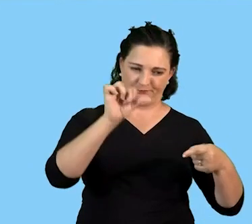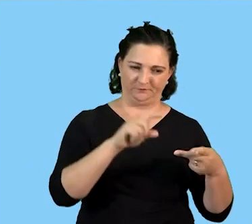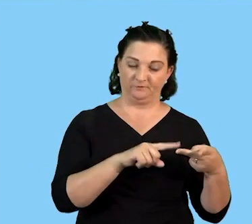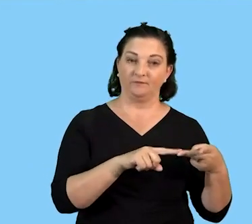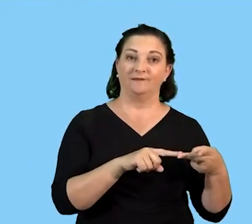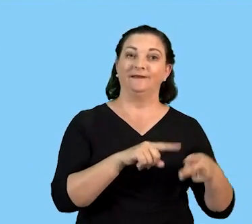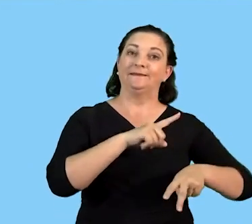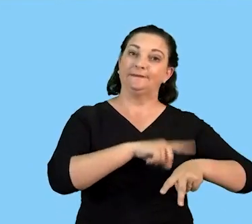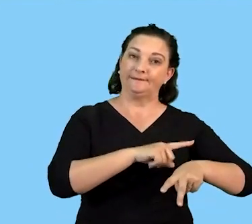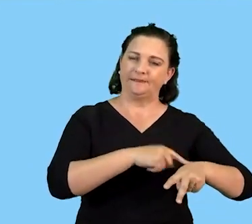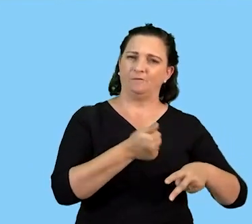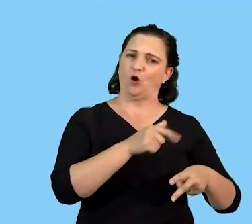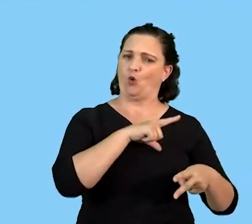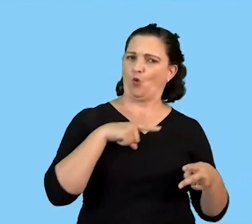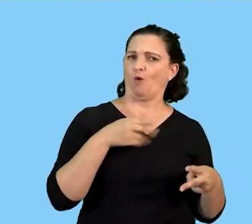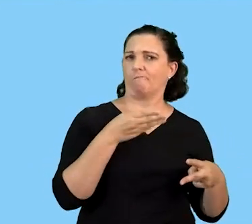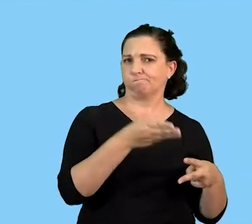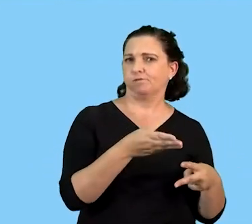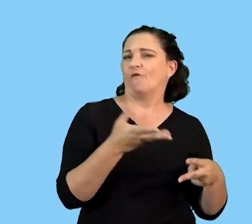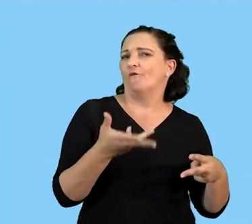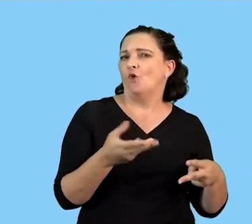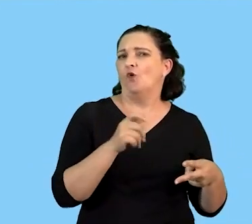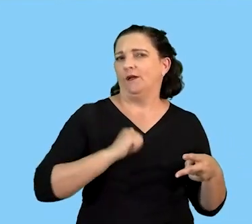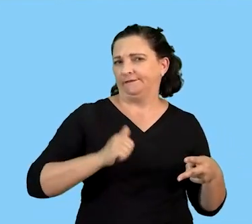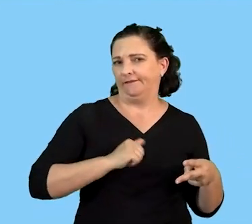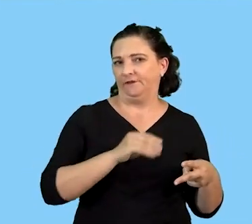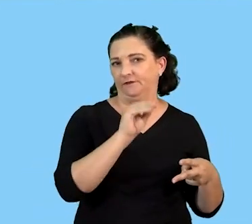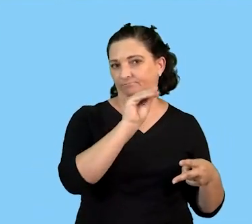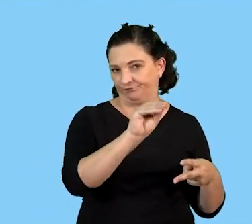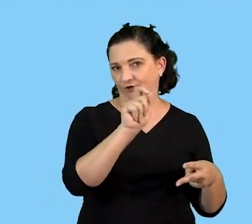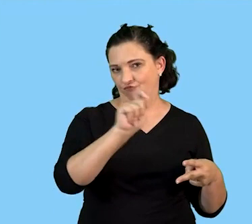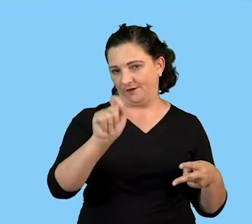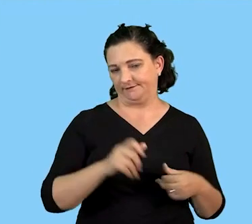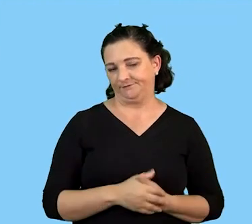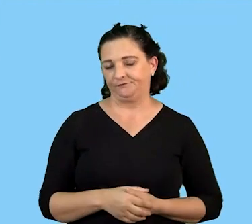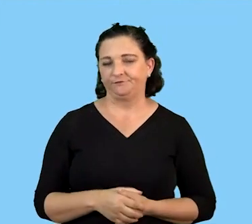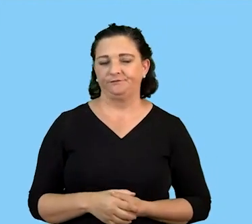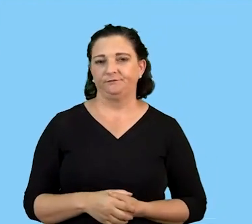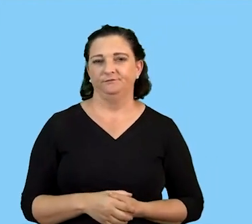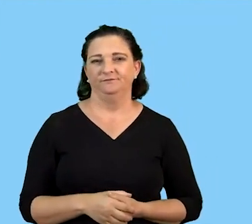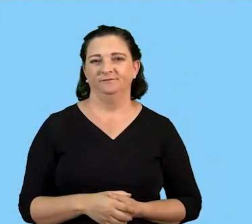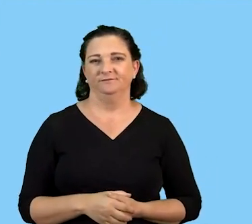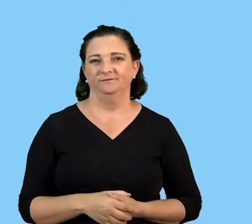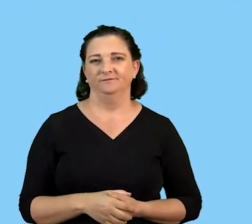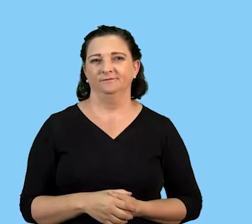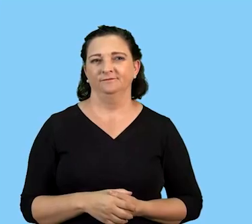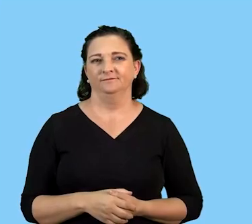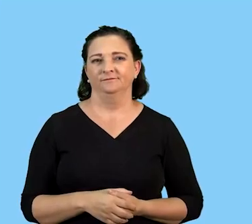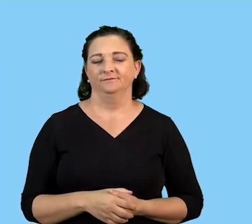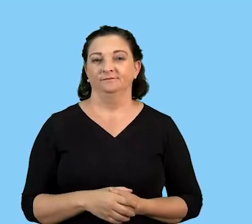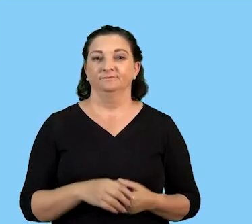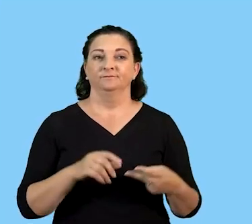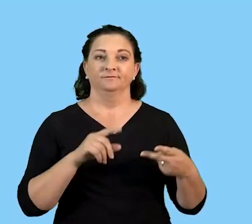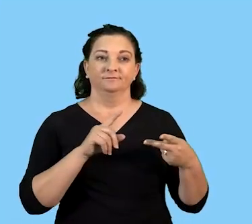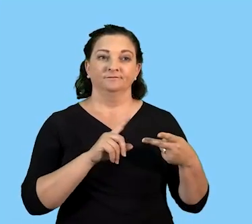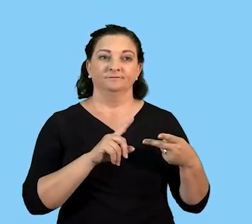have a time frame. How much time are you going to need for each particular activity? Determine which activities